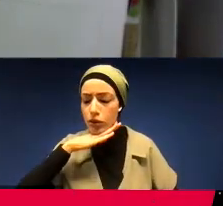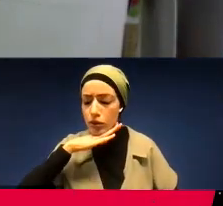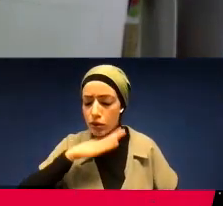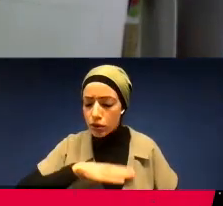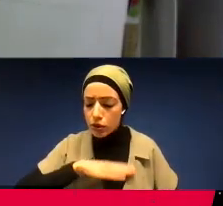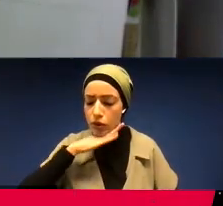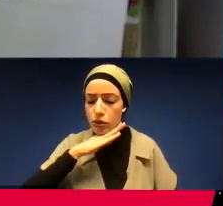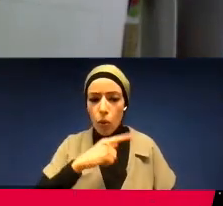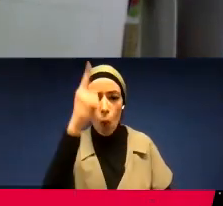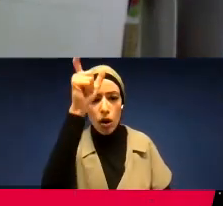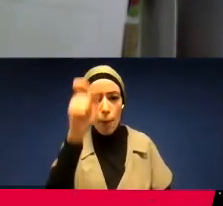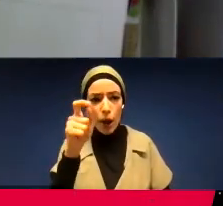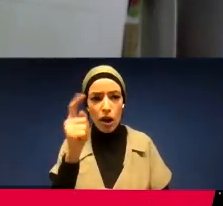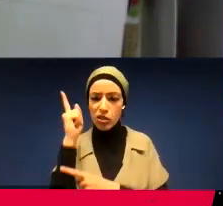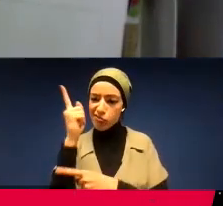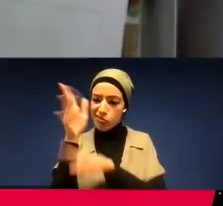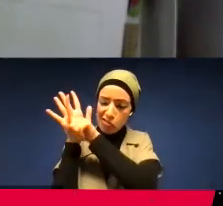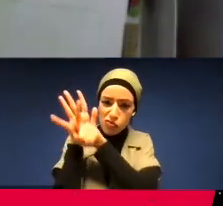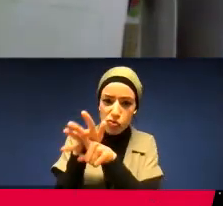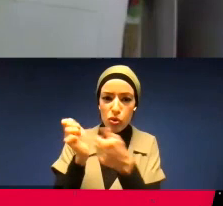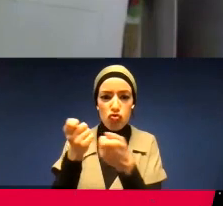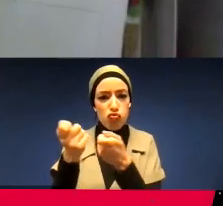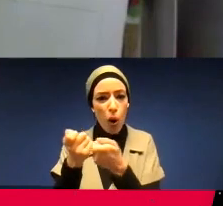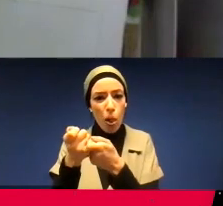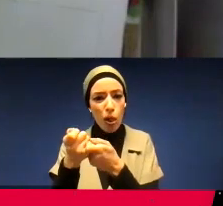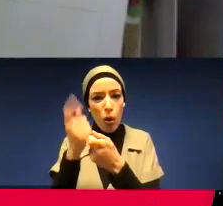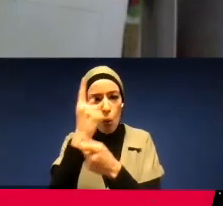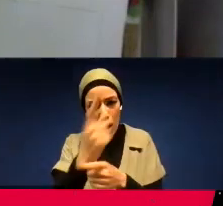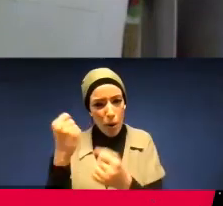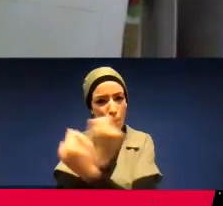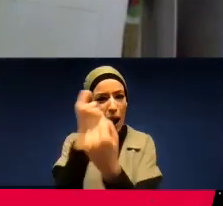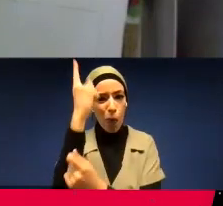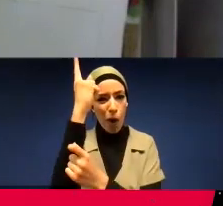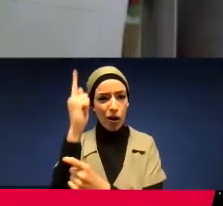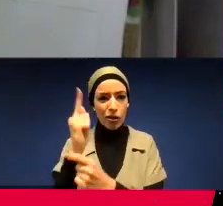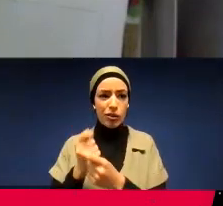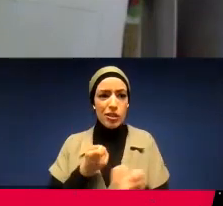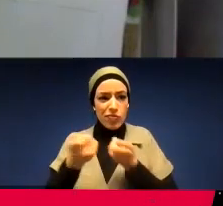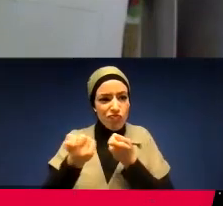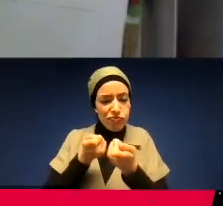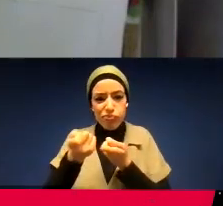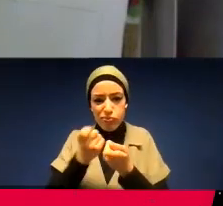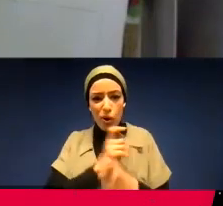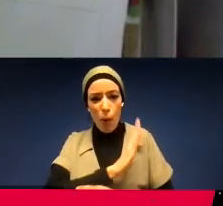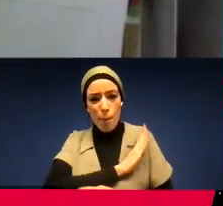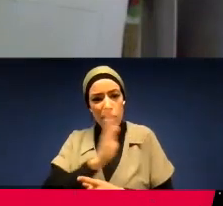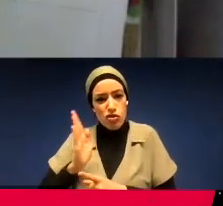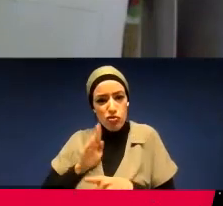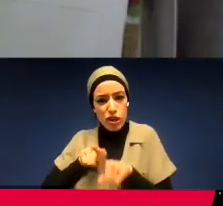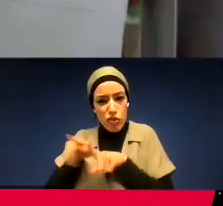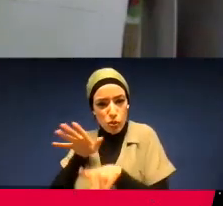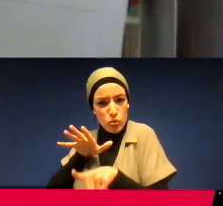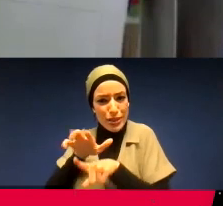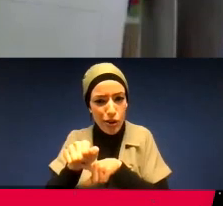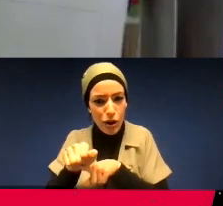of dictatorship, of superpower dictating our fate, militarization. All of these issues were really